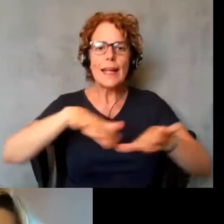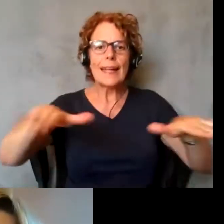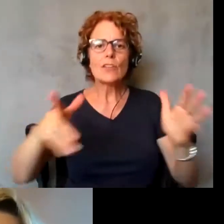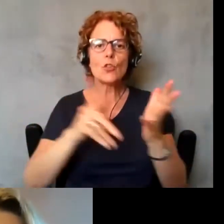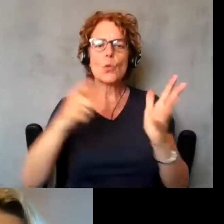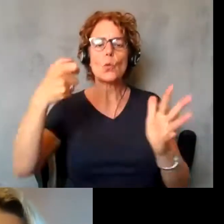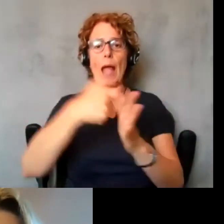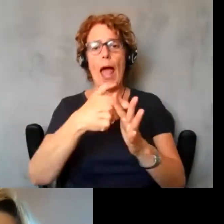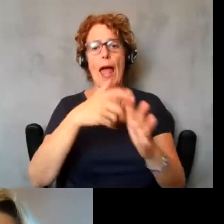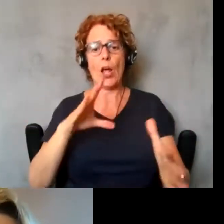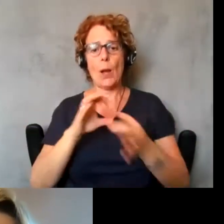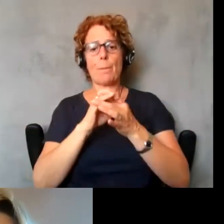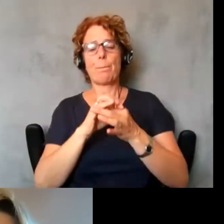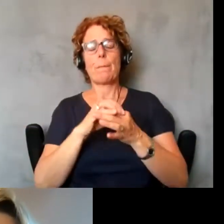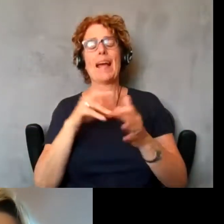touch.